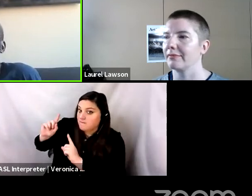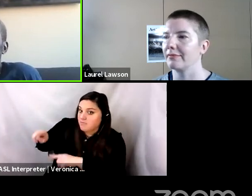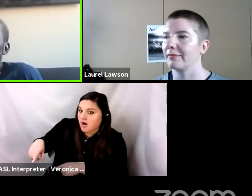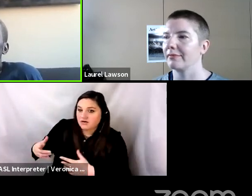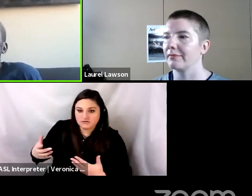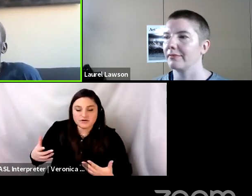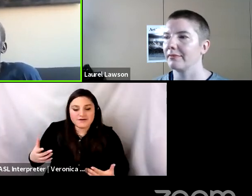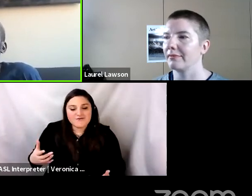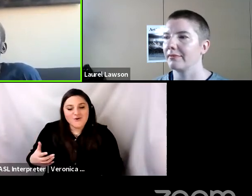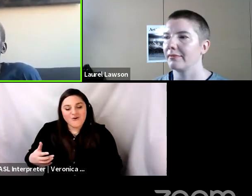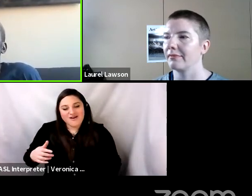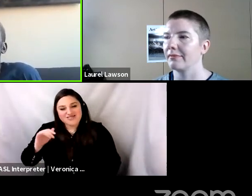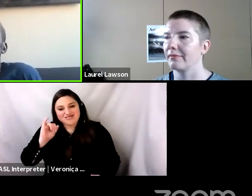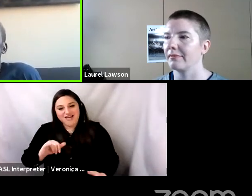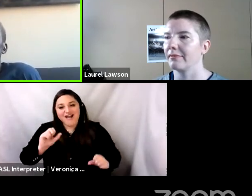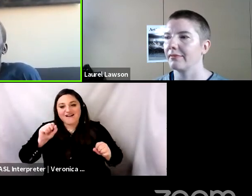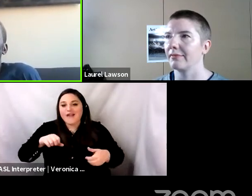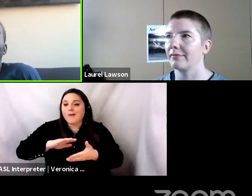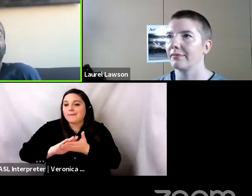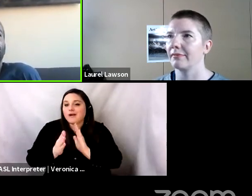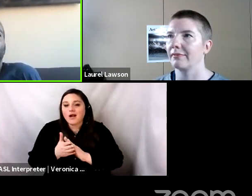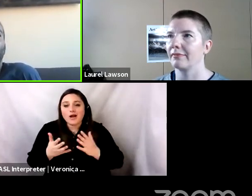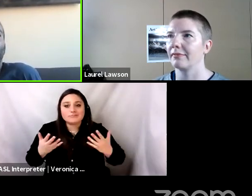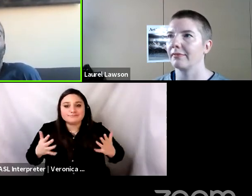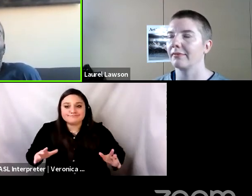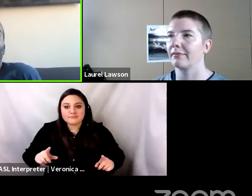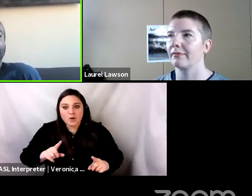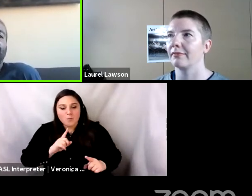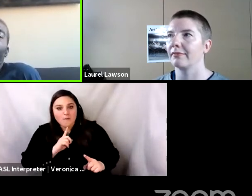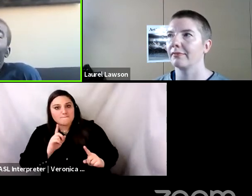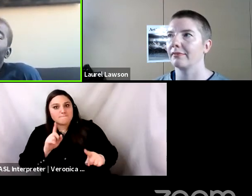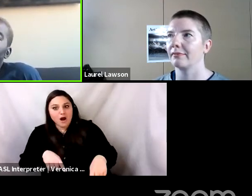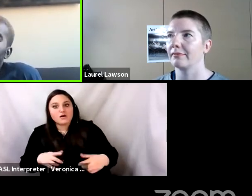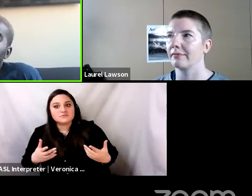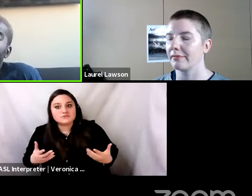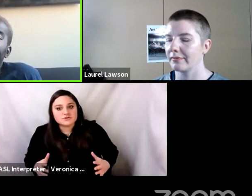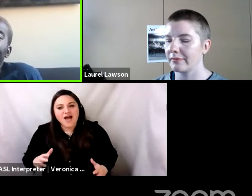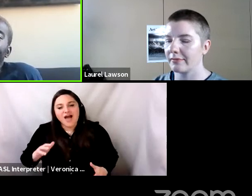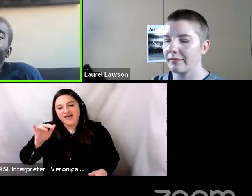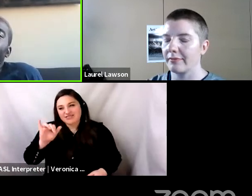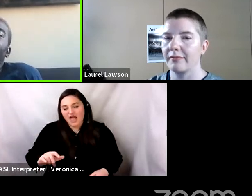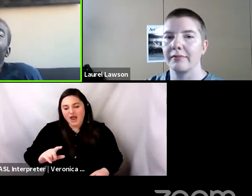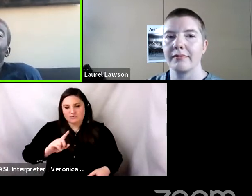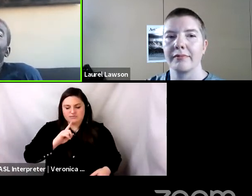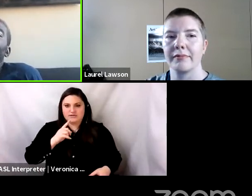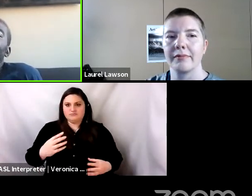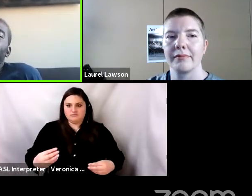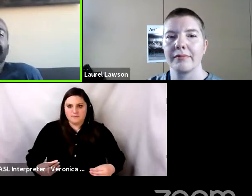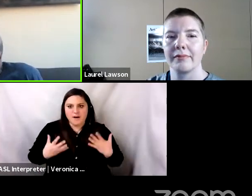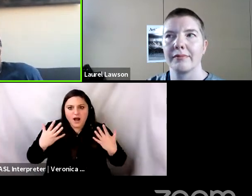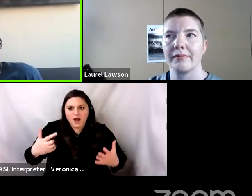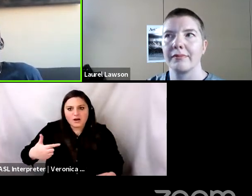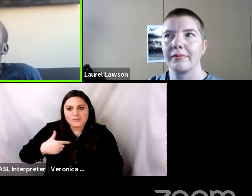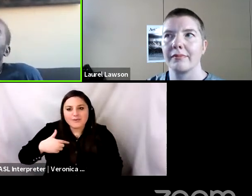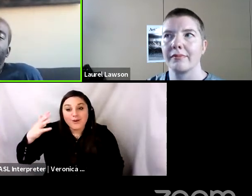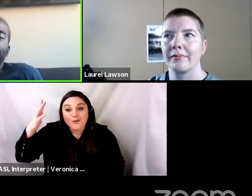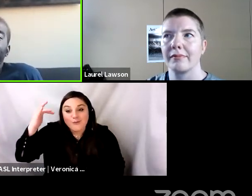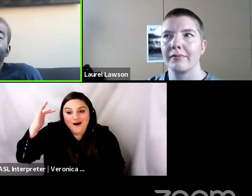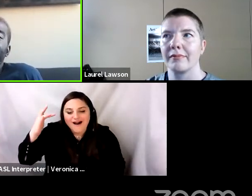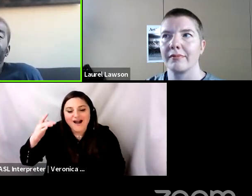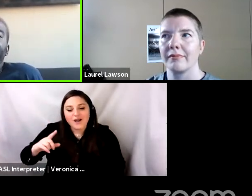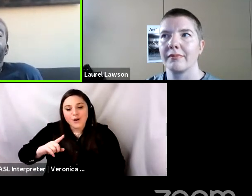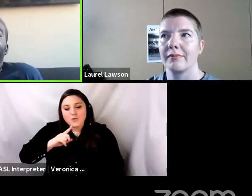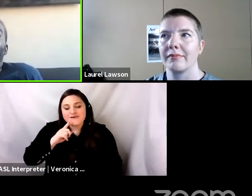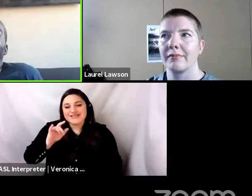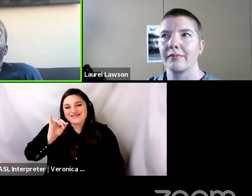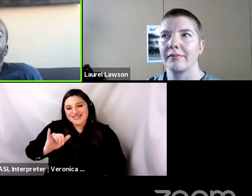away because the kind of the ways of authorship that we have to like operate